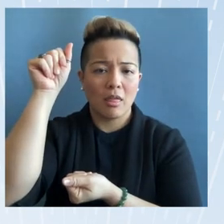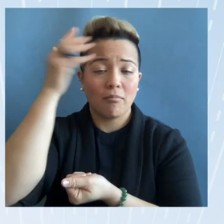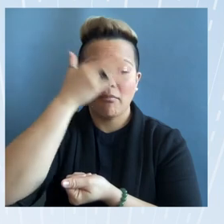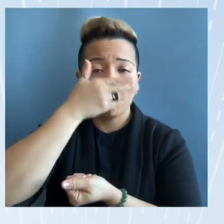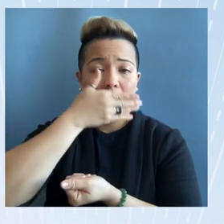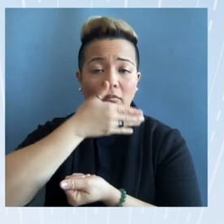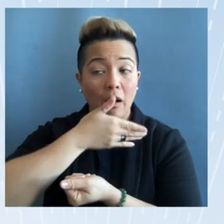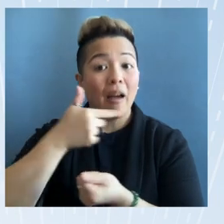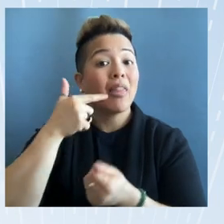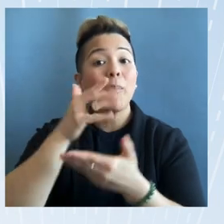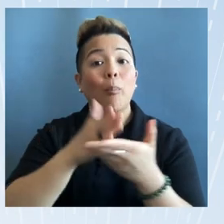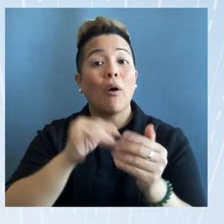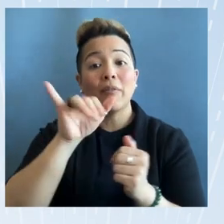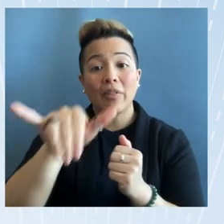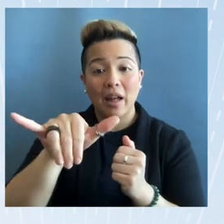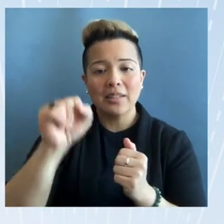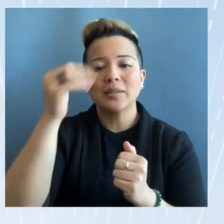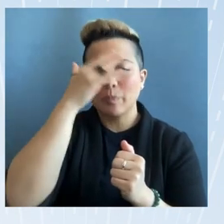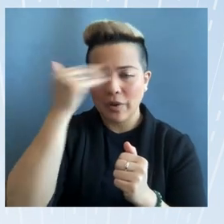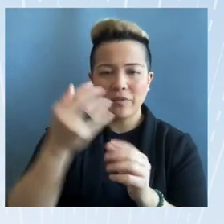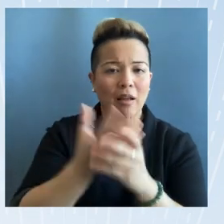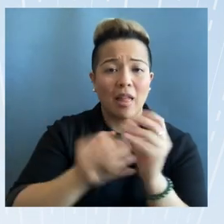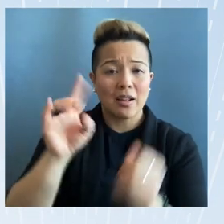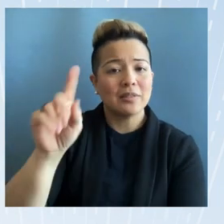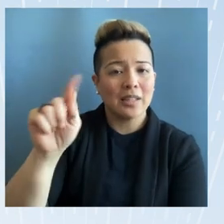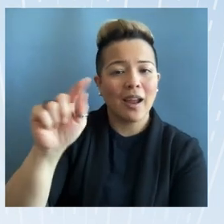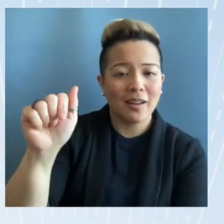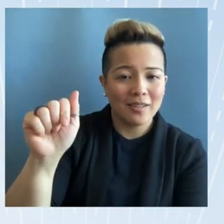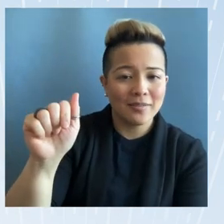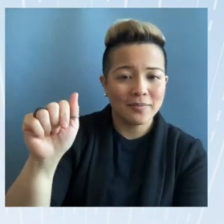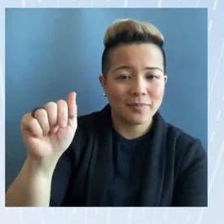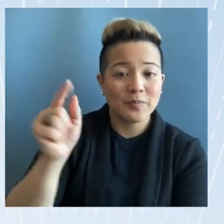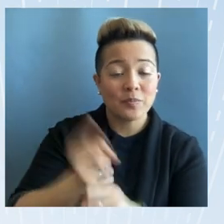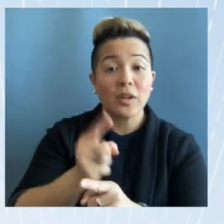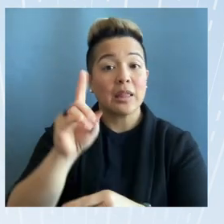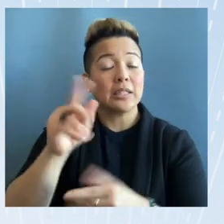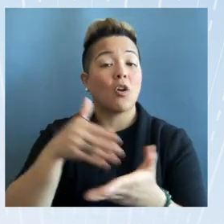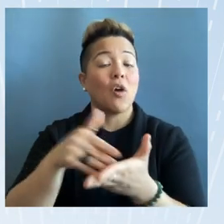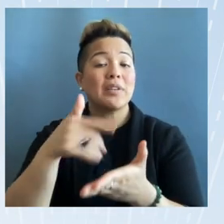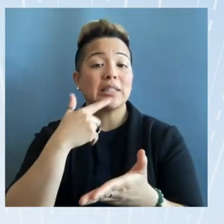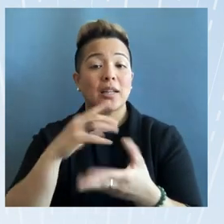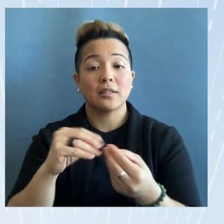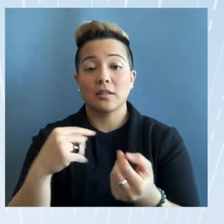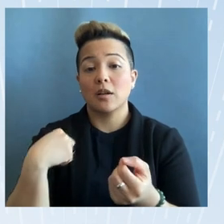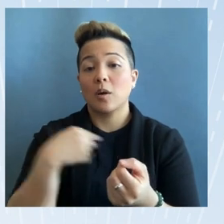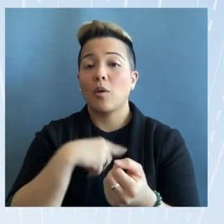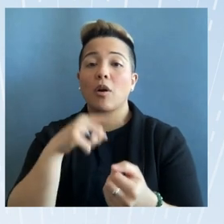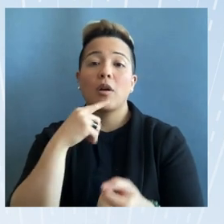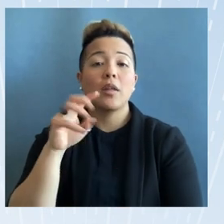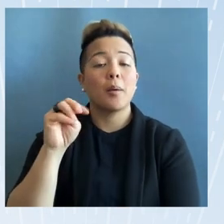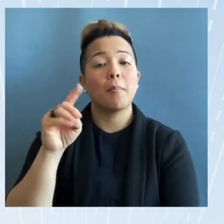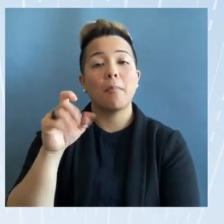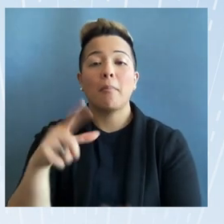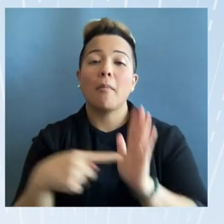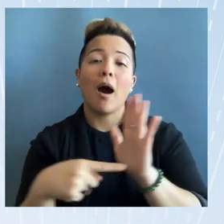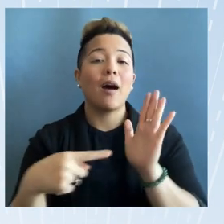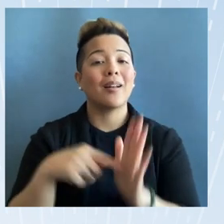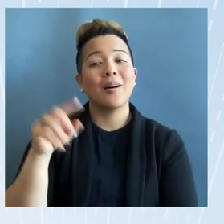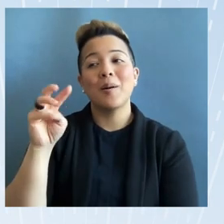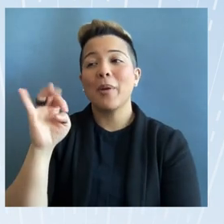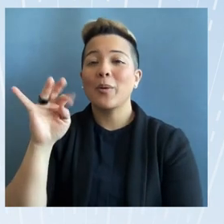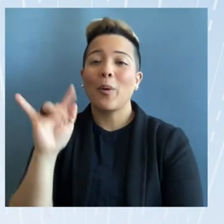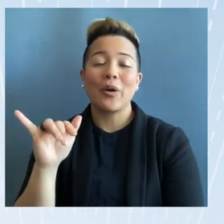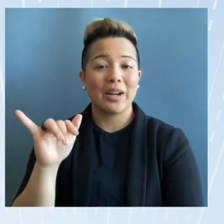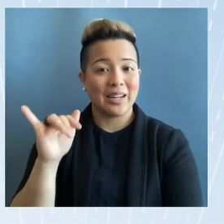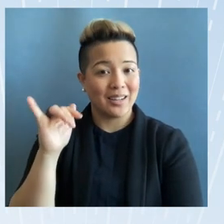part of this is really because of the lack of data, right? And that the data often says that we're the model minority. So I just